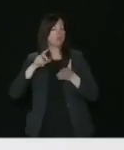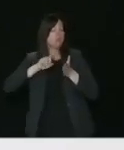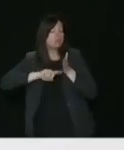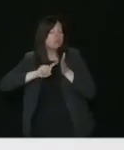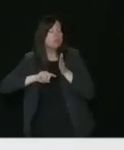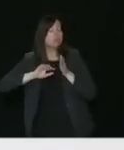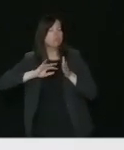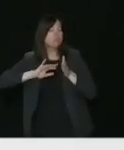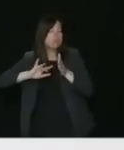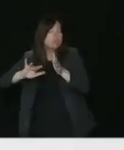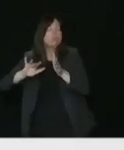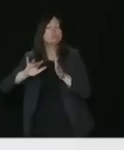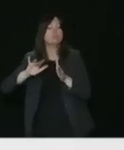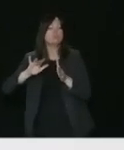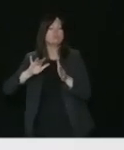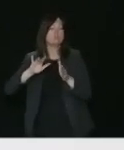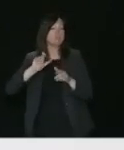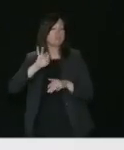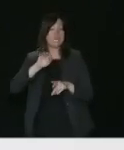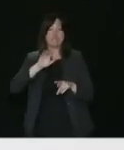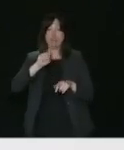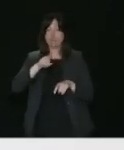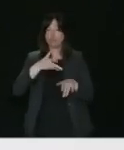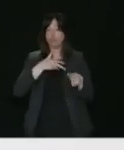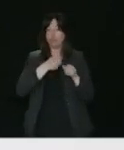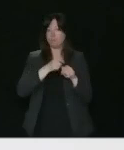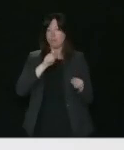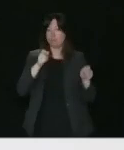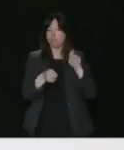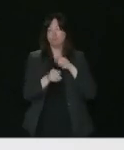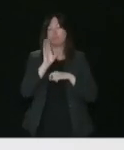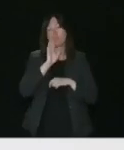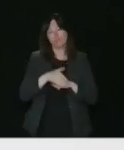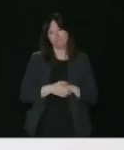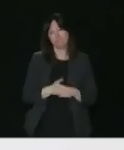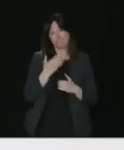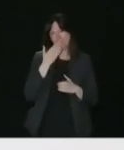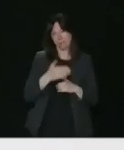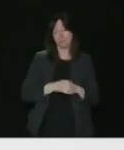at the data, and we'll make the adjustments as necessary and appropriate. Thank you.